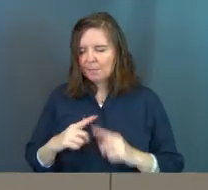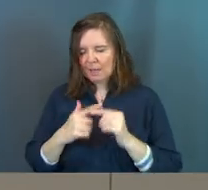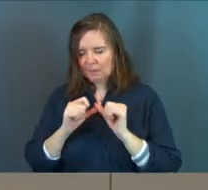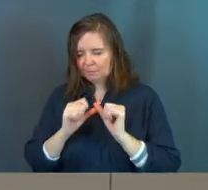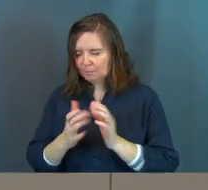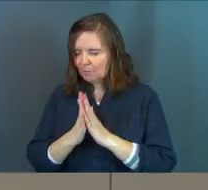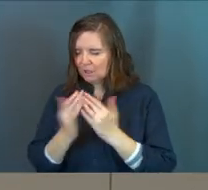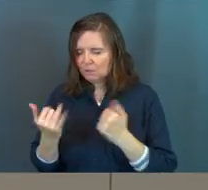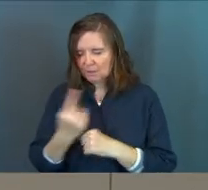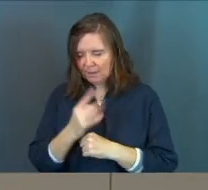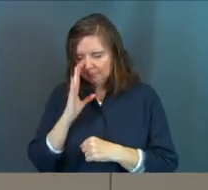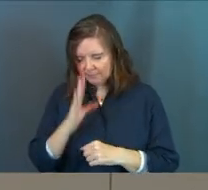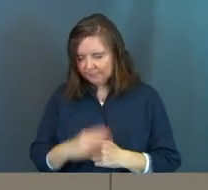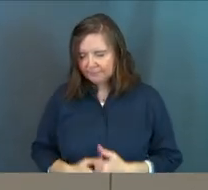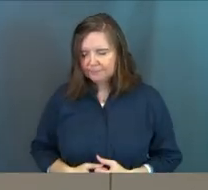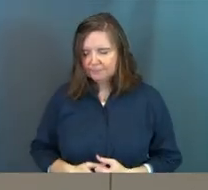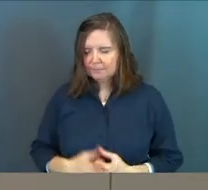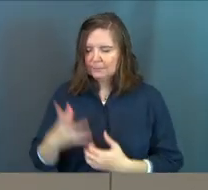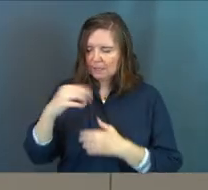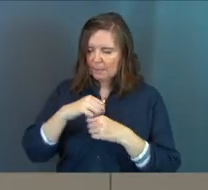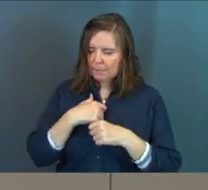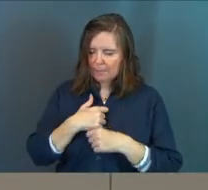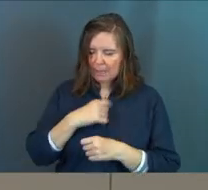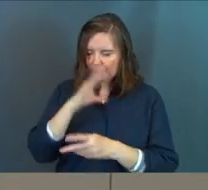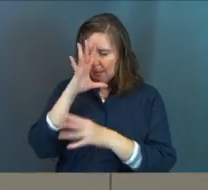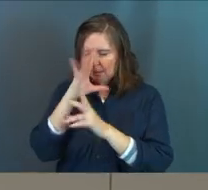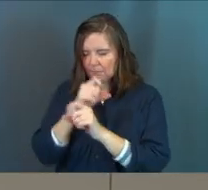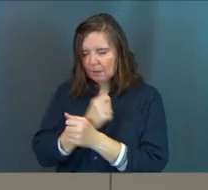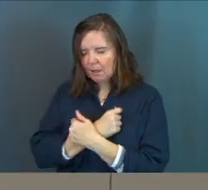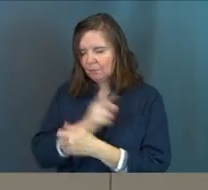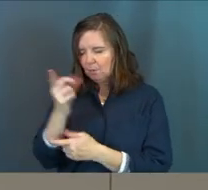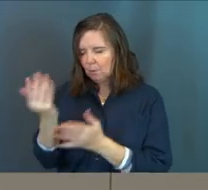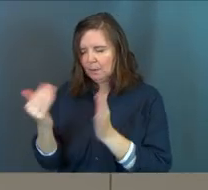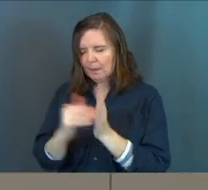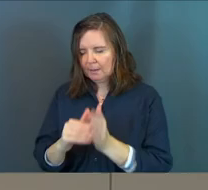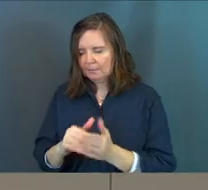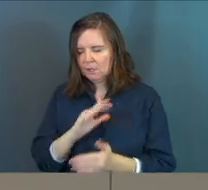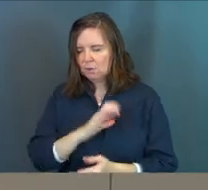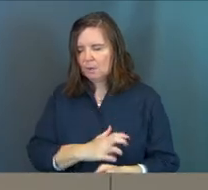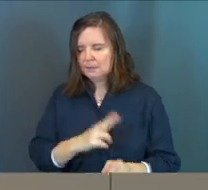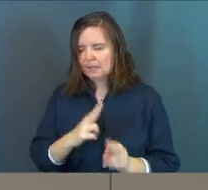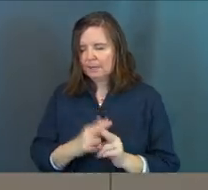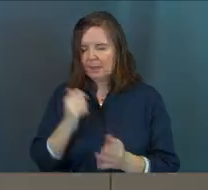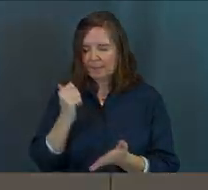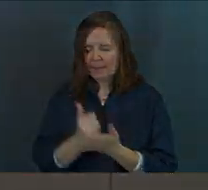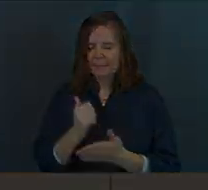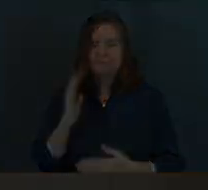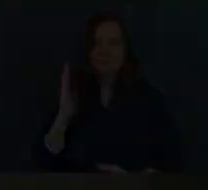I'll pray it today. Come and make me in love with you again. In Christ's name, amen.